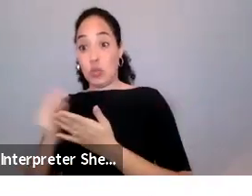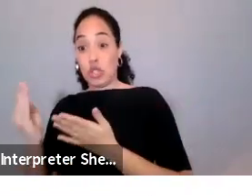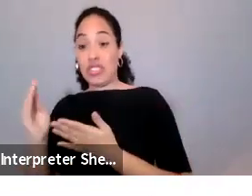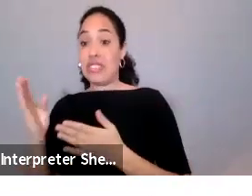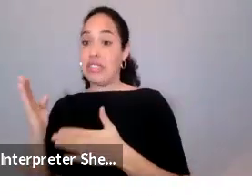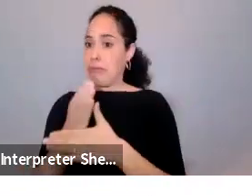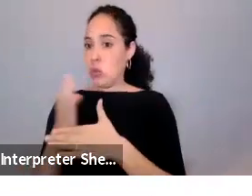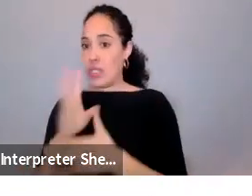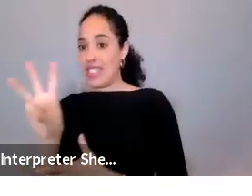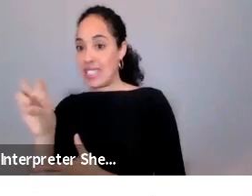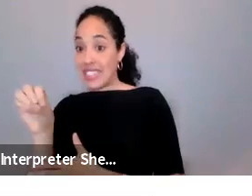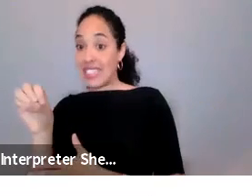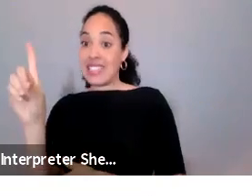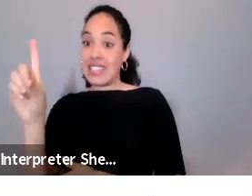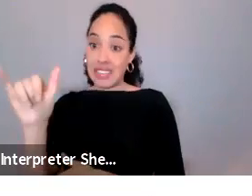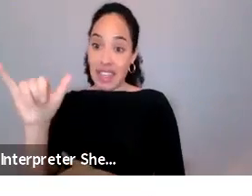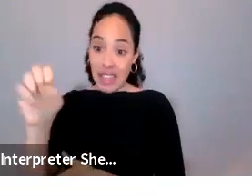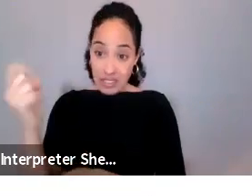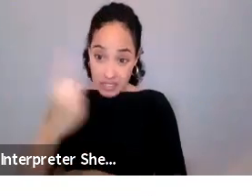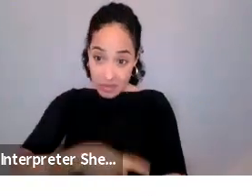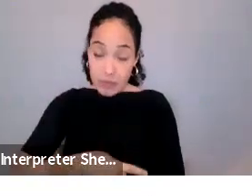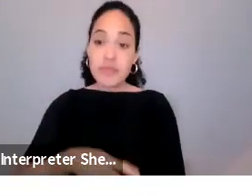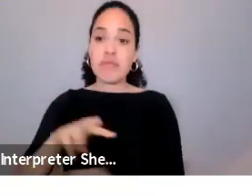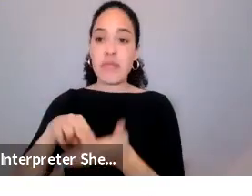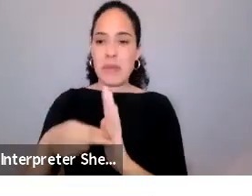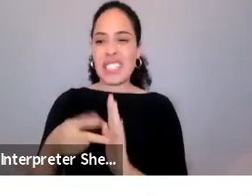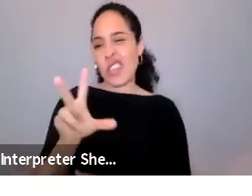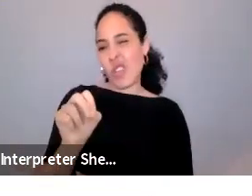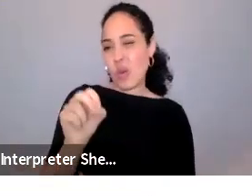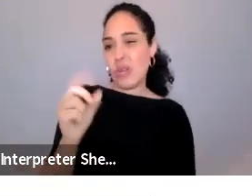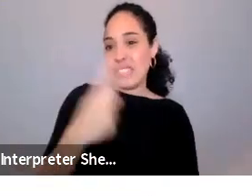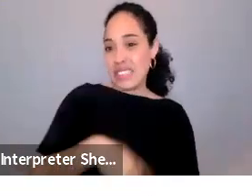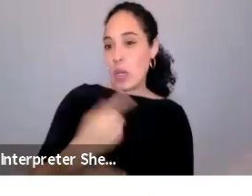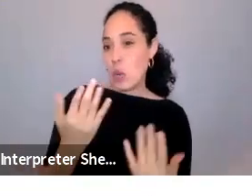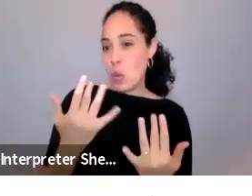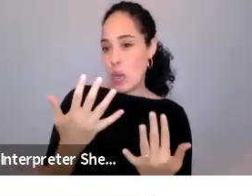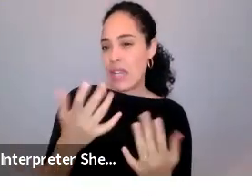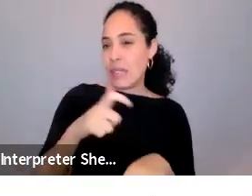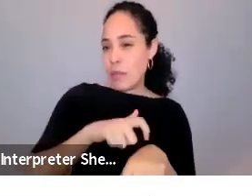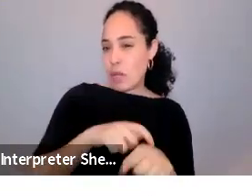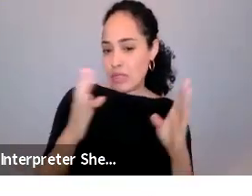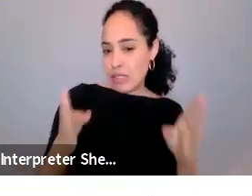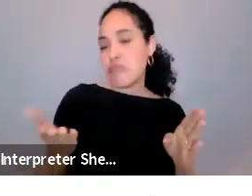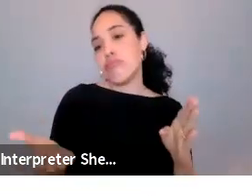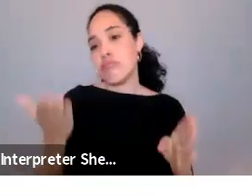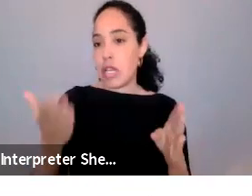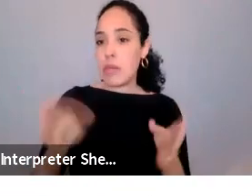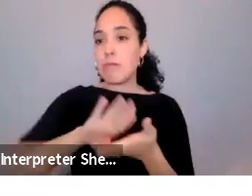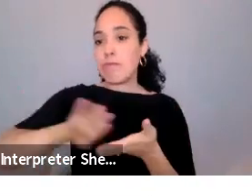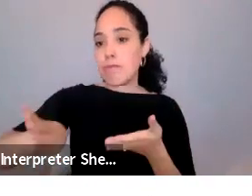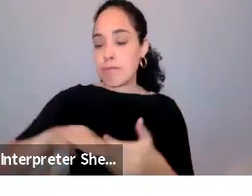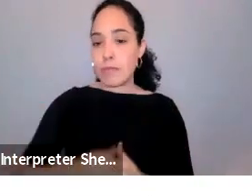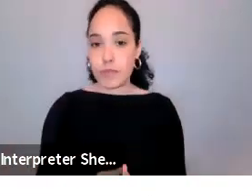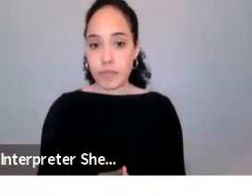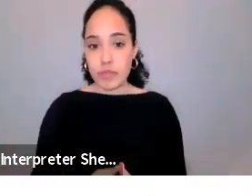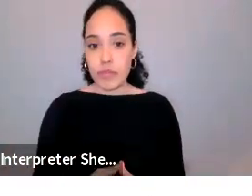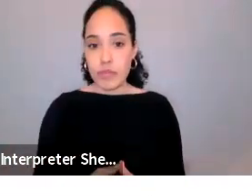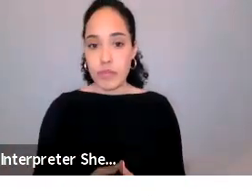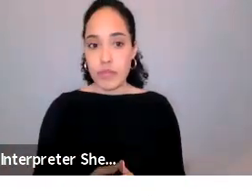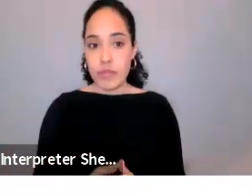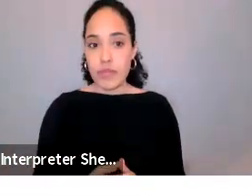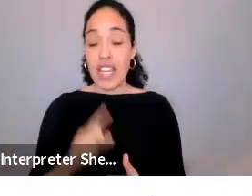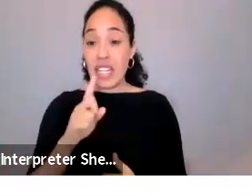date, then the 30-day waiting period may be accepted. As the East Troublesome fire was contained on November 30th and